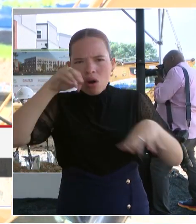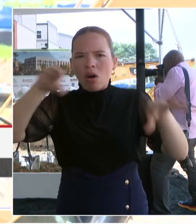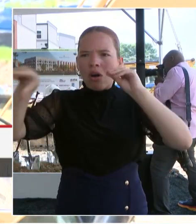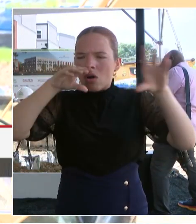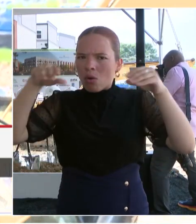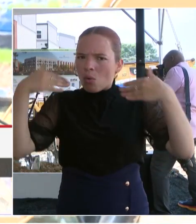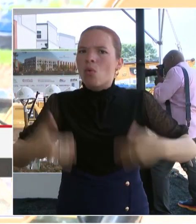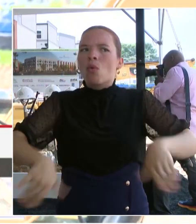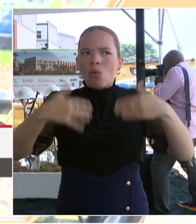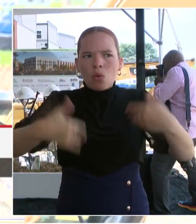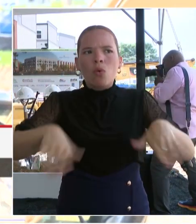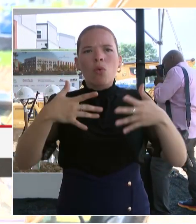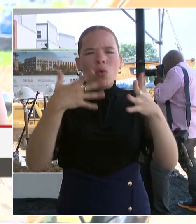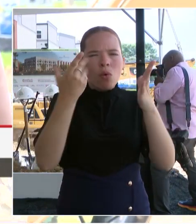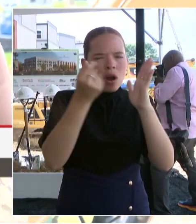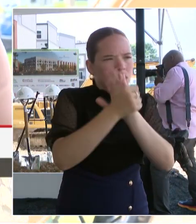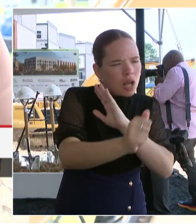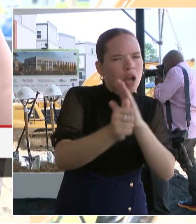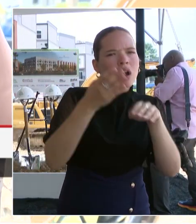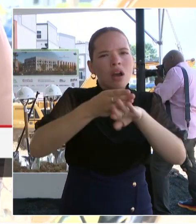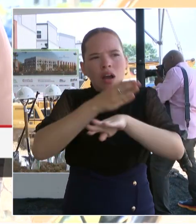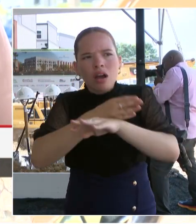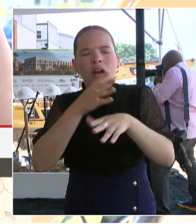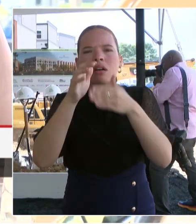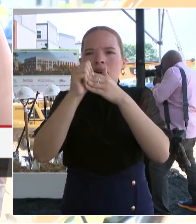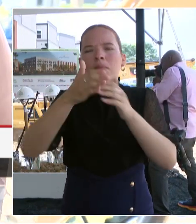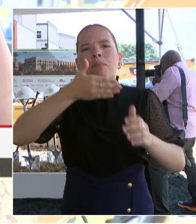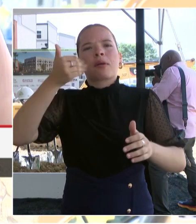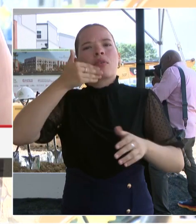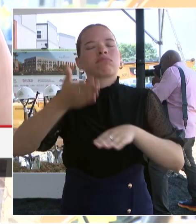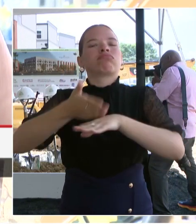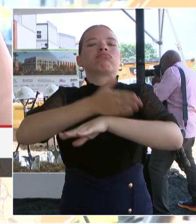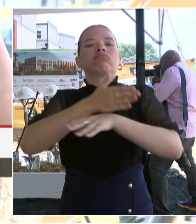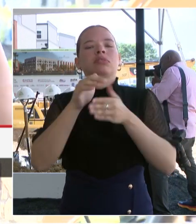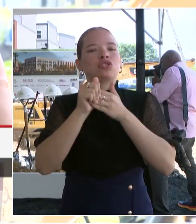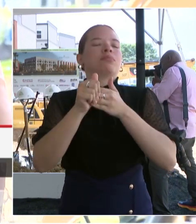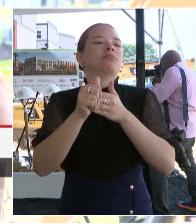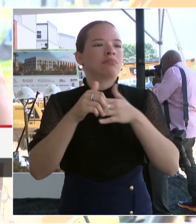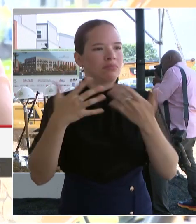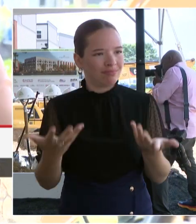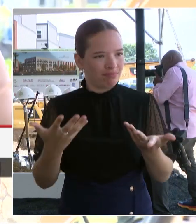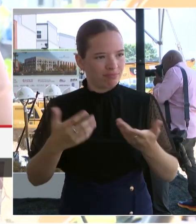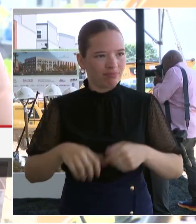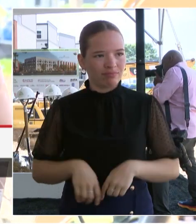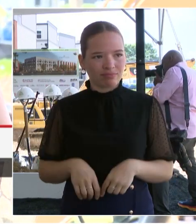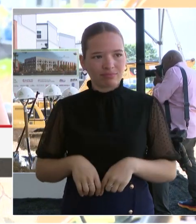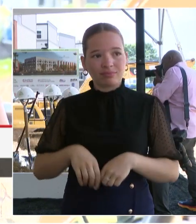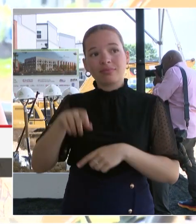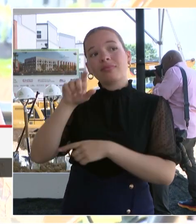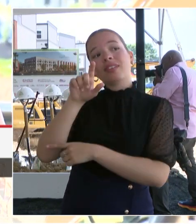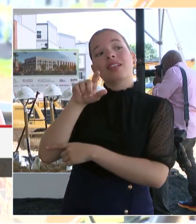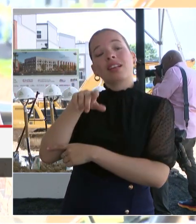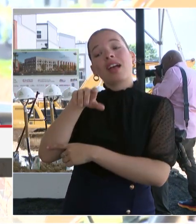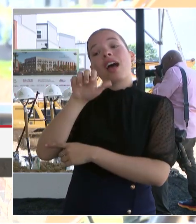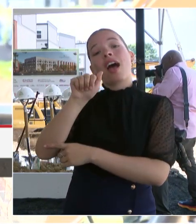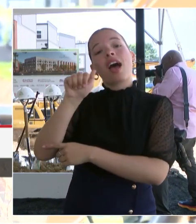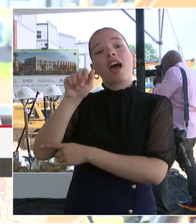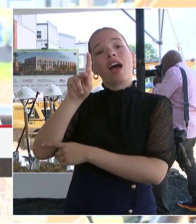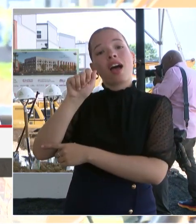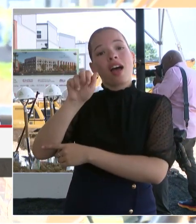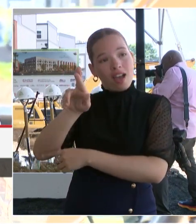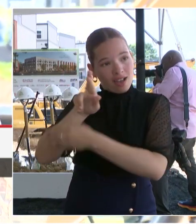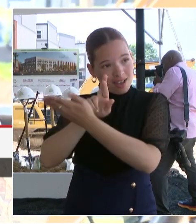city. So Akash and others, Akash has been working, who is indeed a great son of our